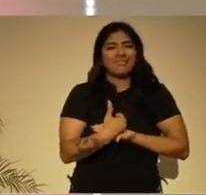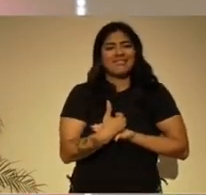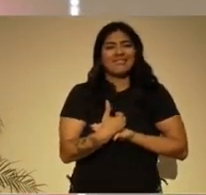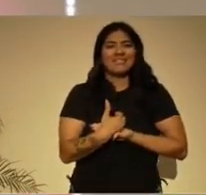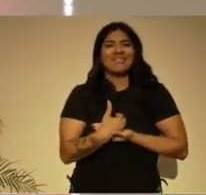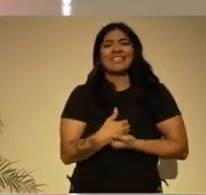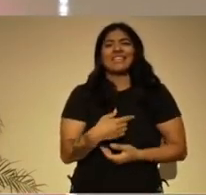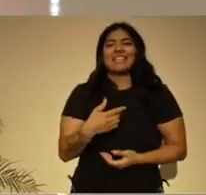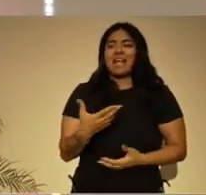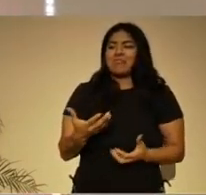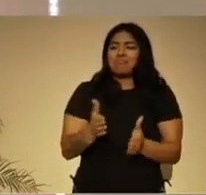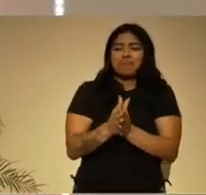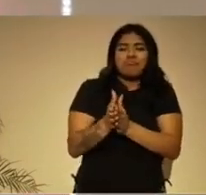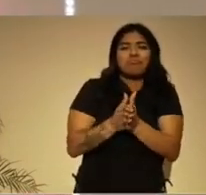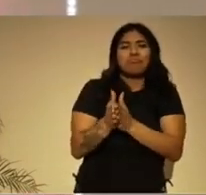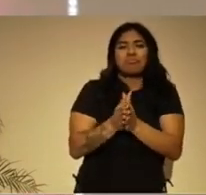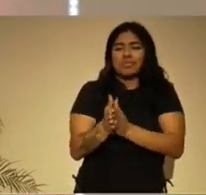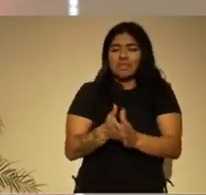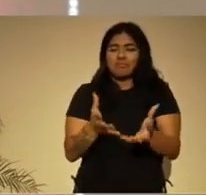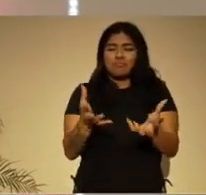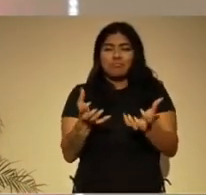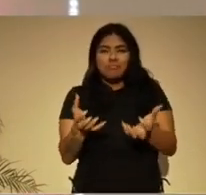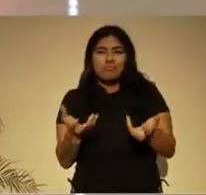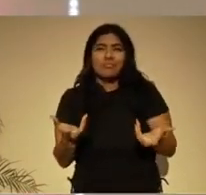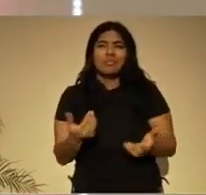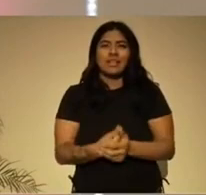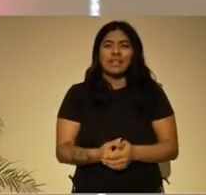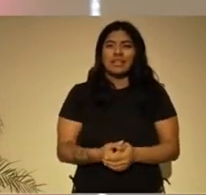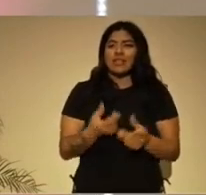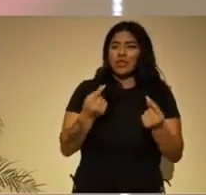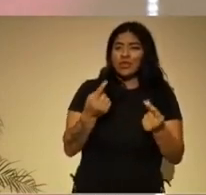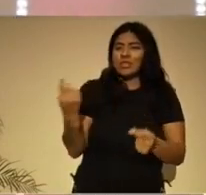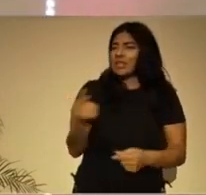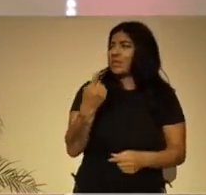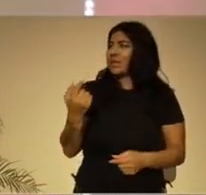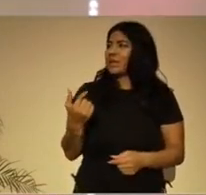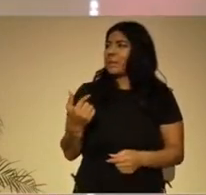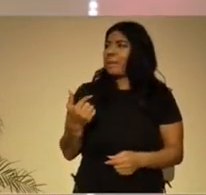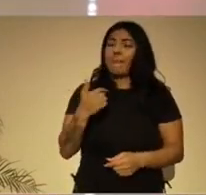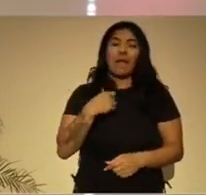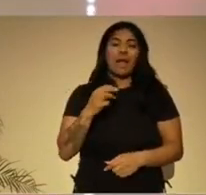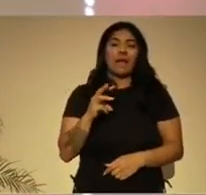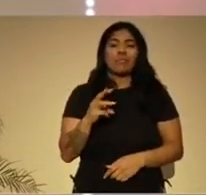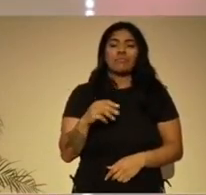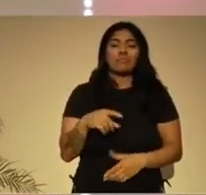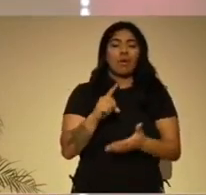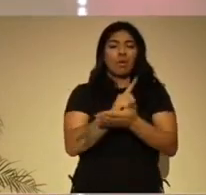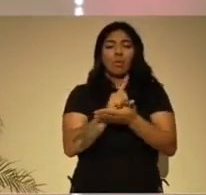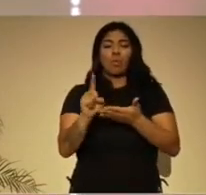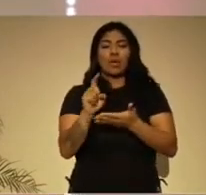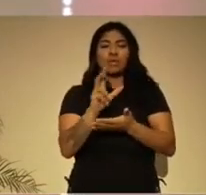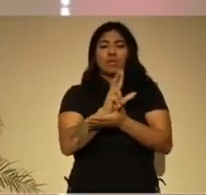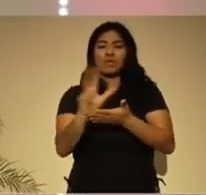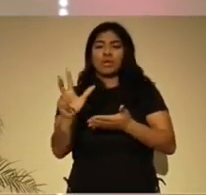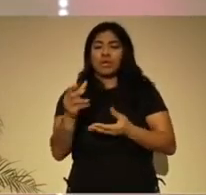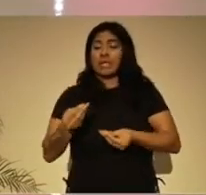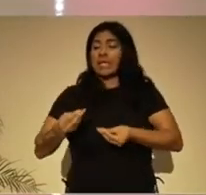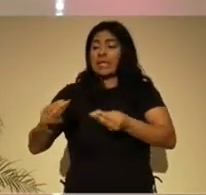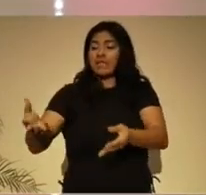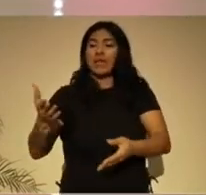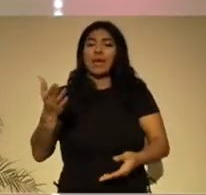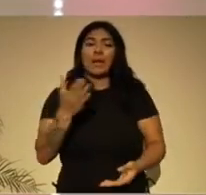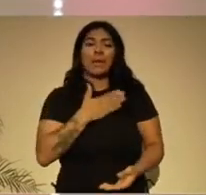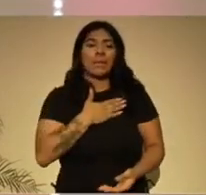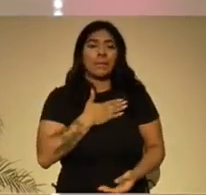us, they motivate us, they get us to do something. I am now on week 3 of giving my kindergartner